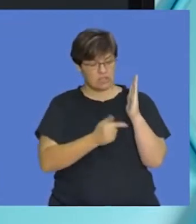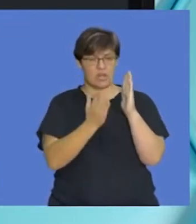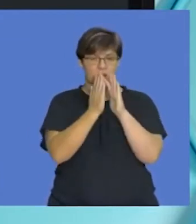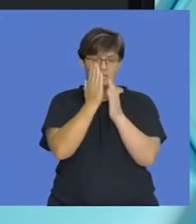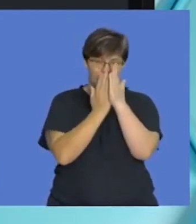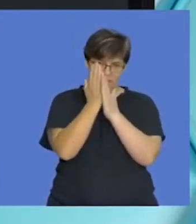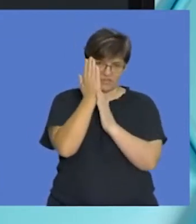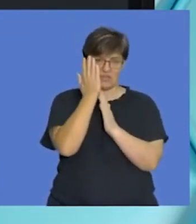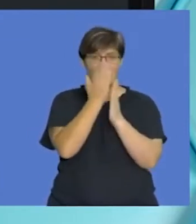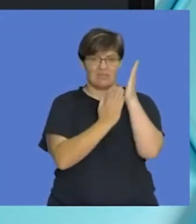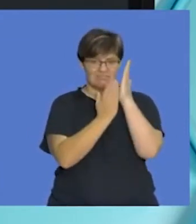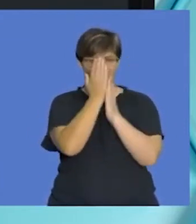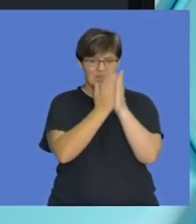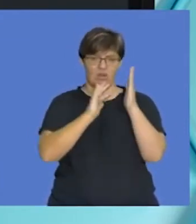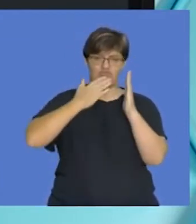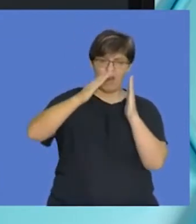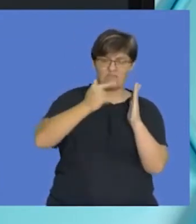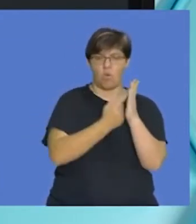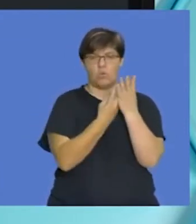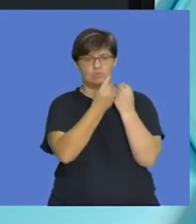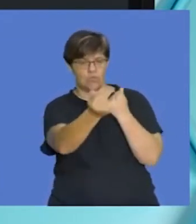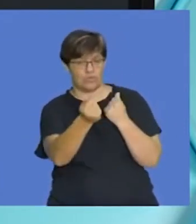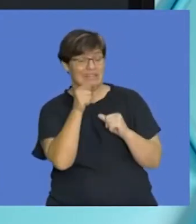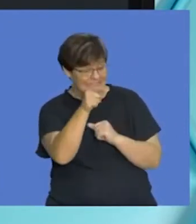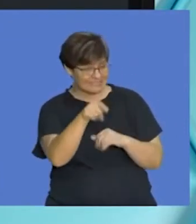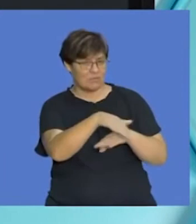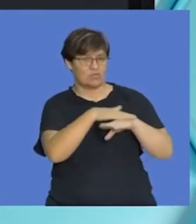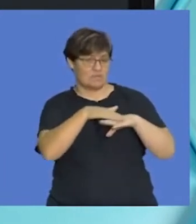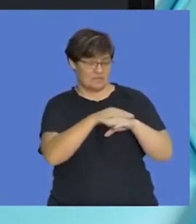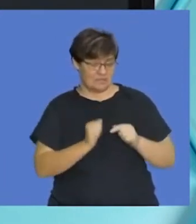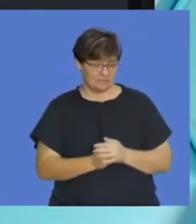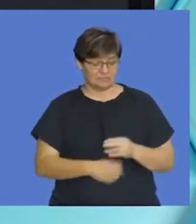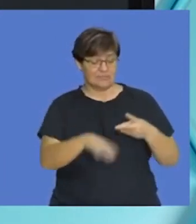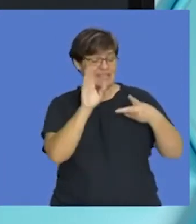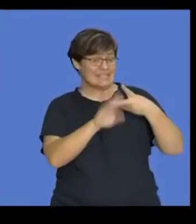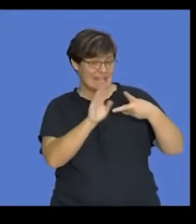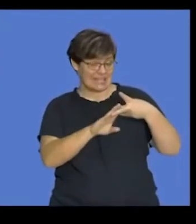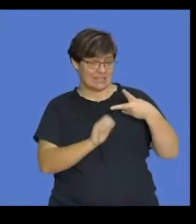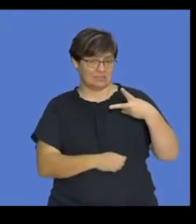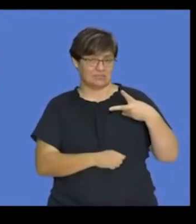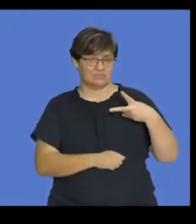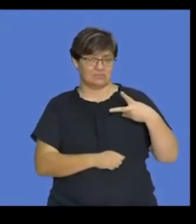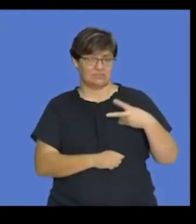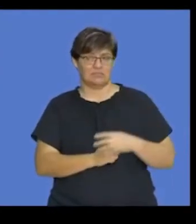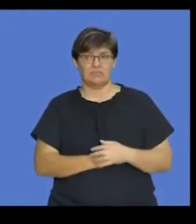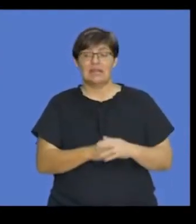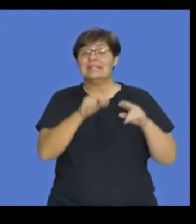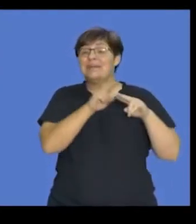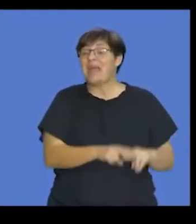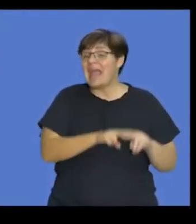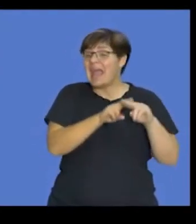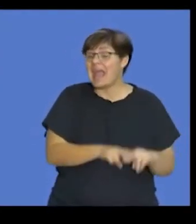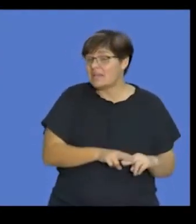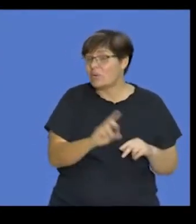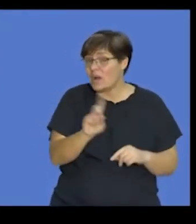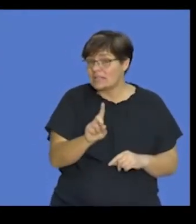the surfaces, it's about the type of surface, okay? That's the first thing. Secondly, it